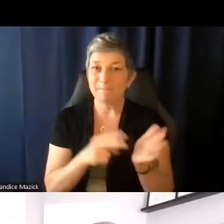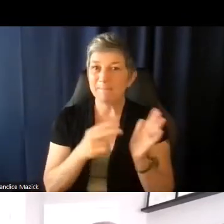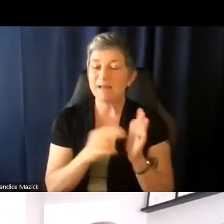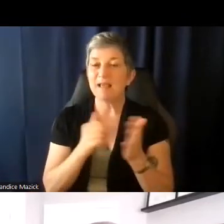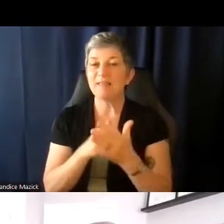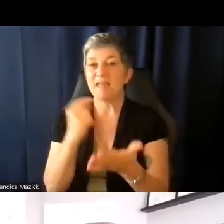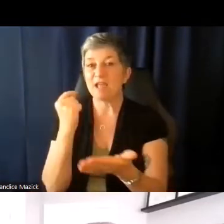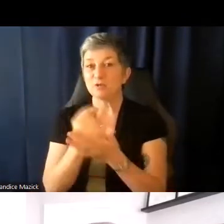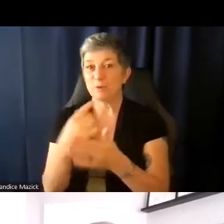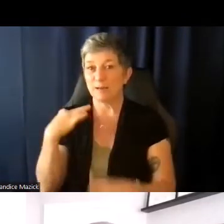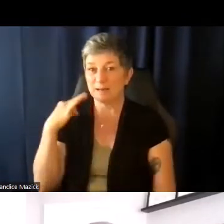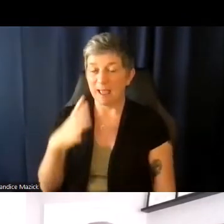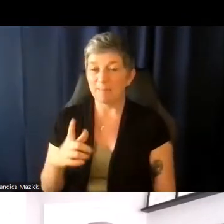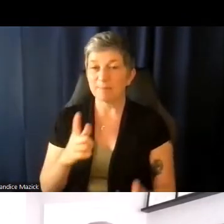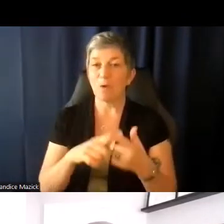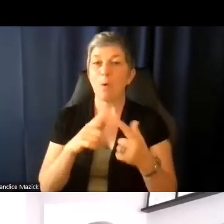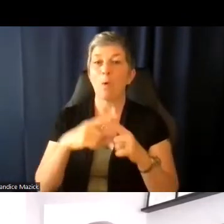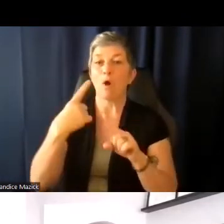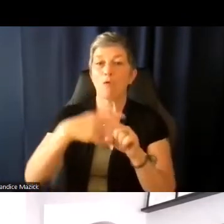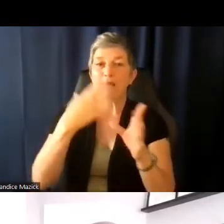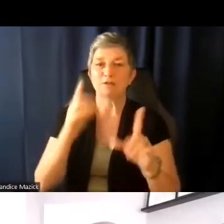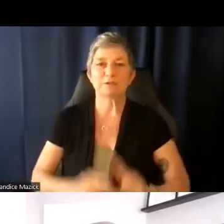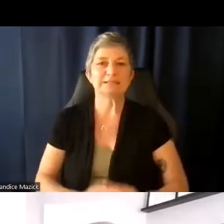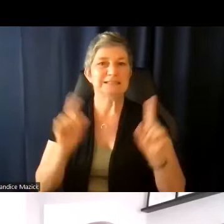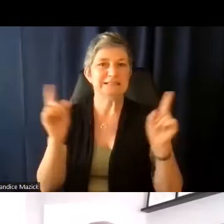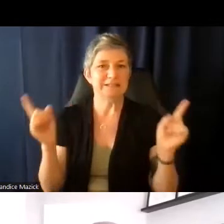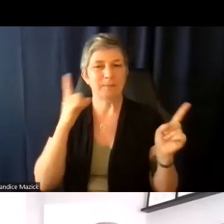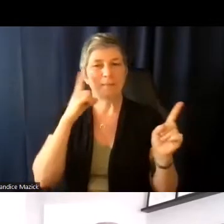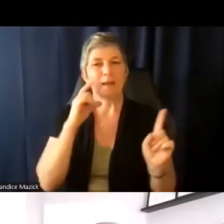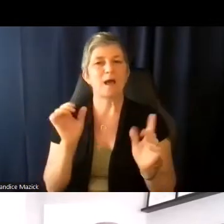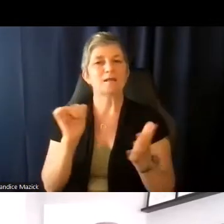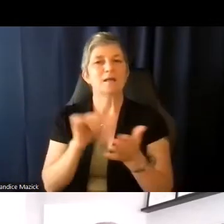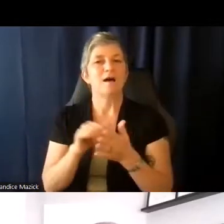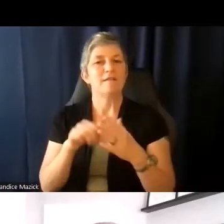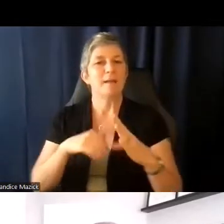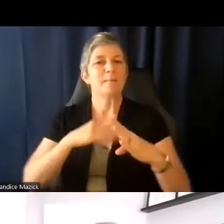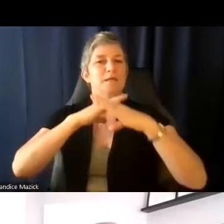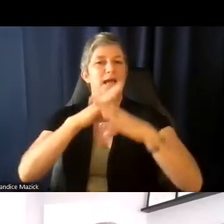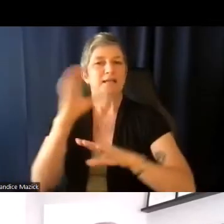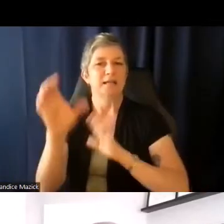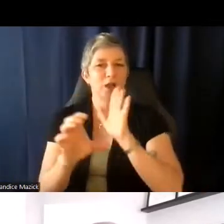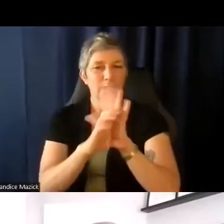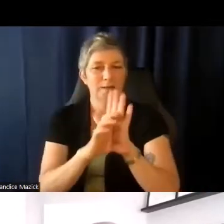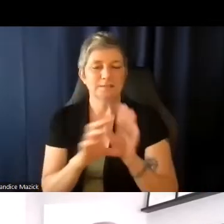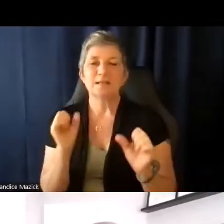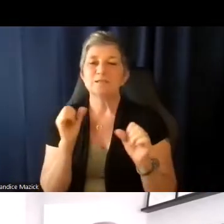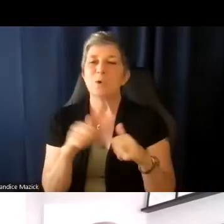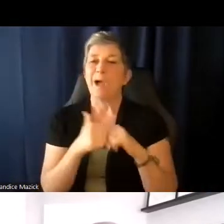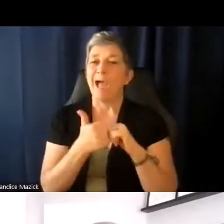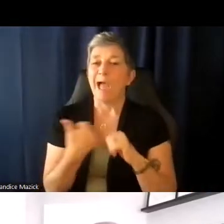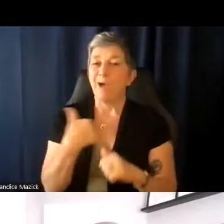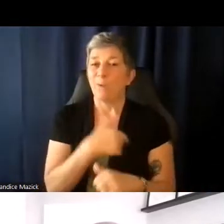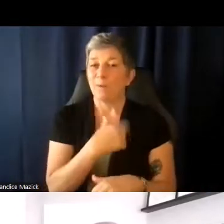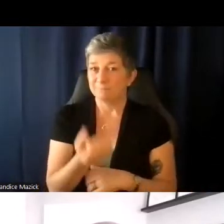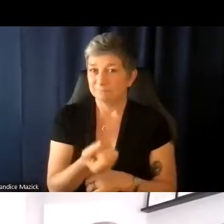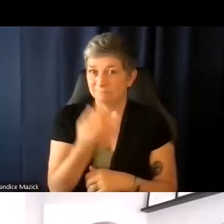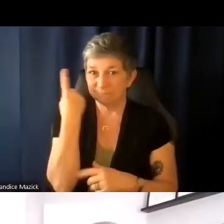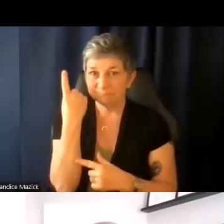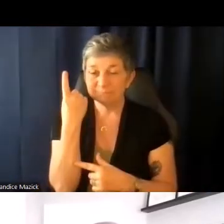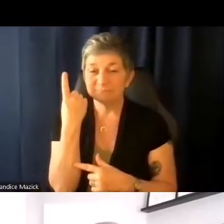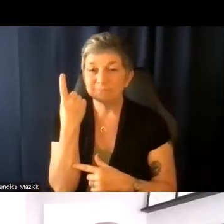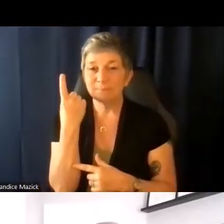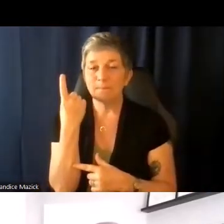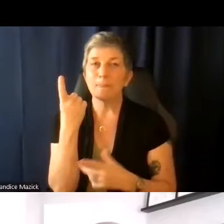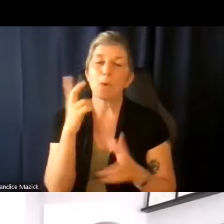an applicant or a renter differently because of a protected characteristic. So in the way that we understand this, the way that